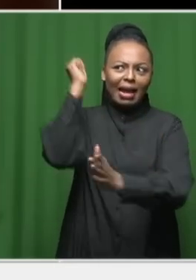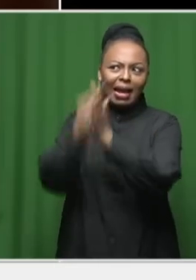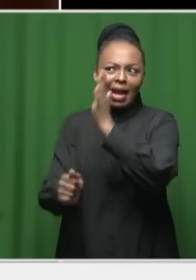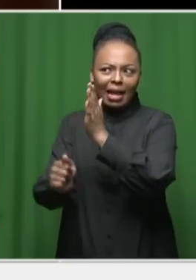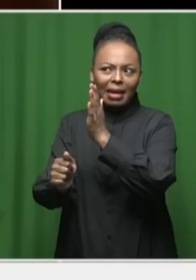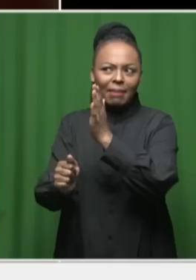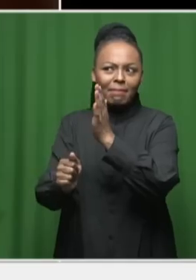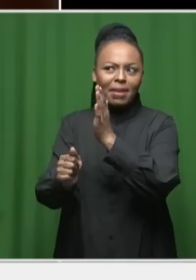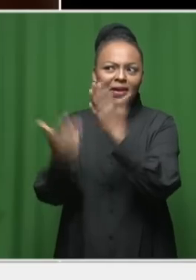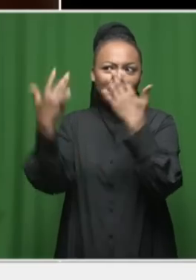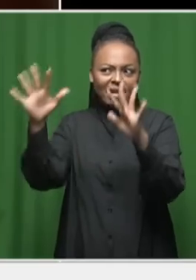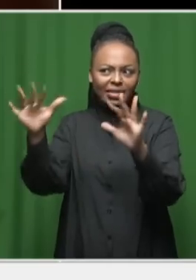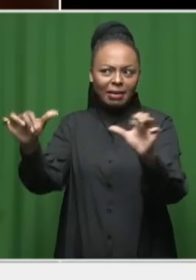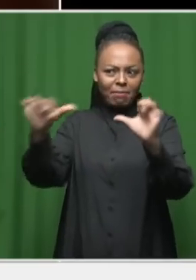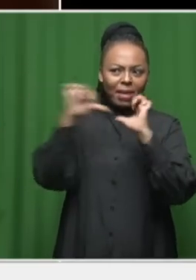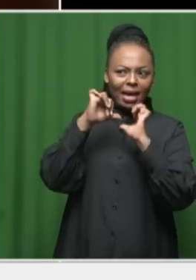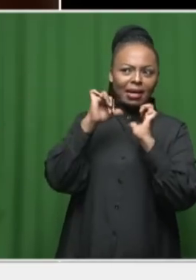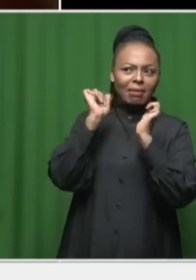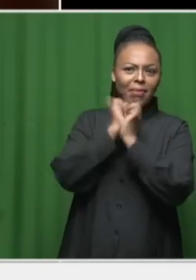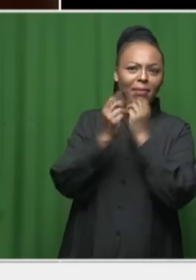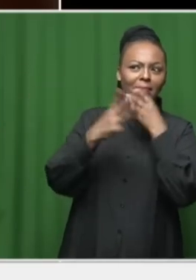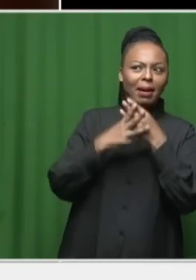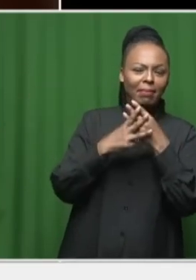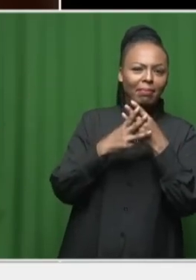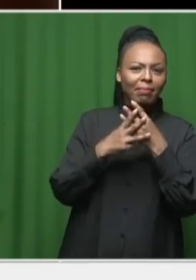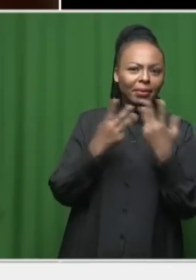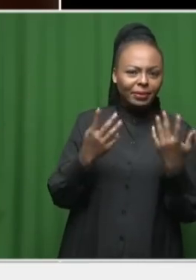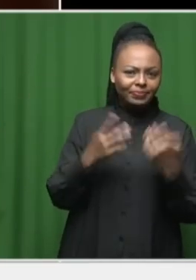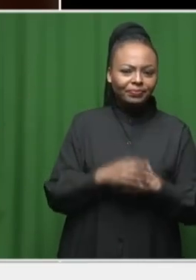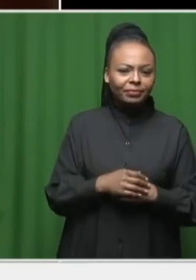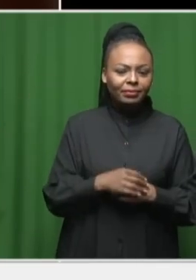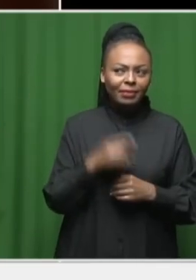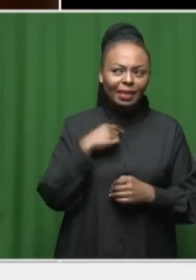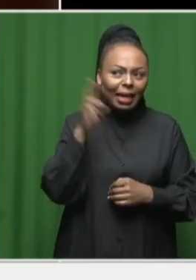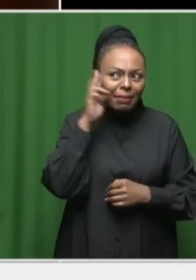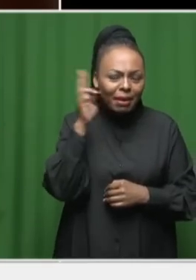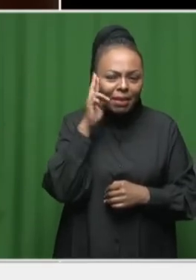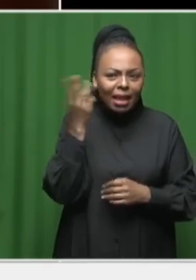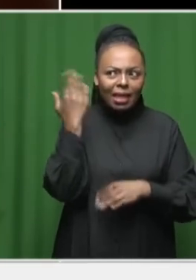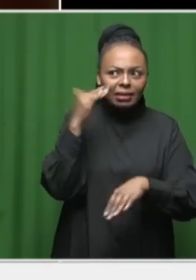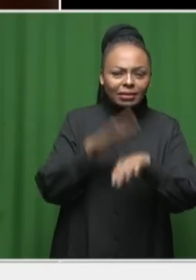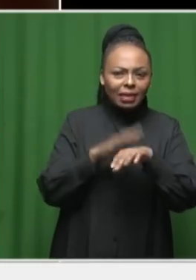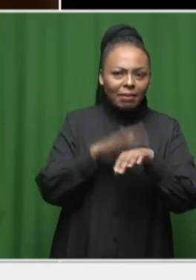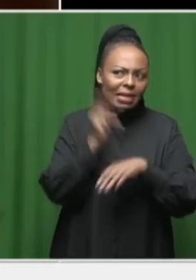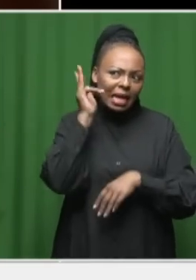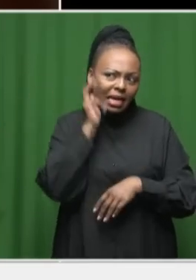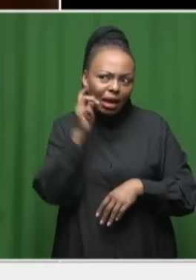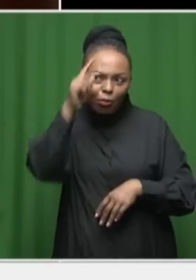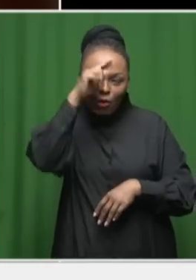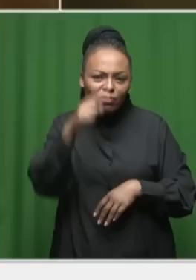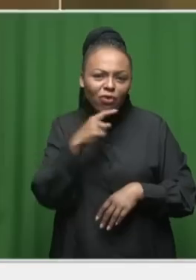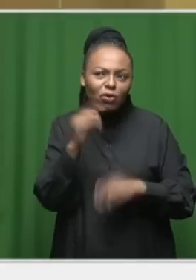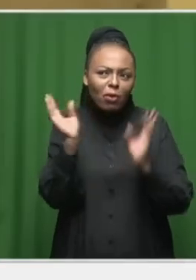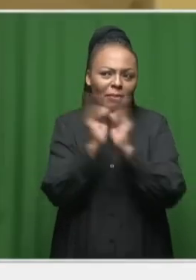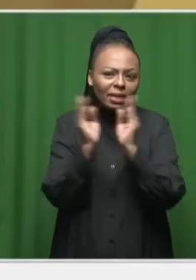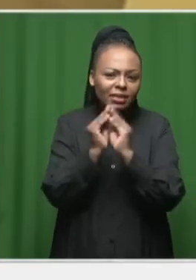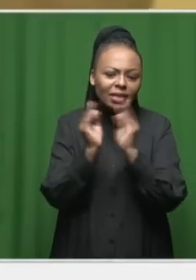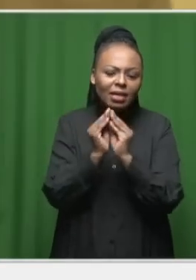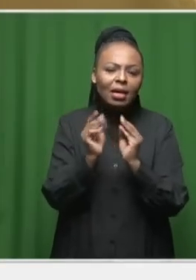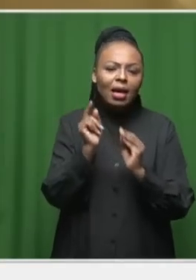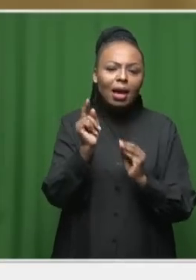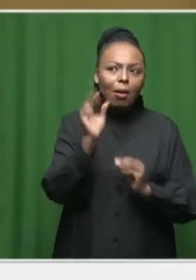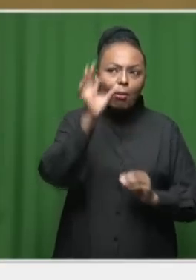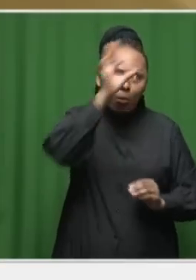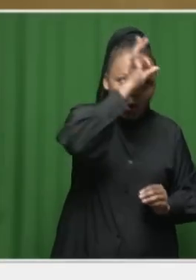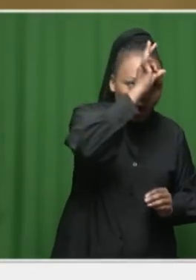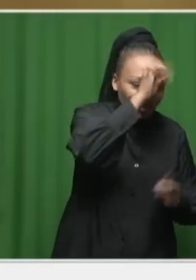Zondo Commission. I remember listening to a portfolio committee briefing once where the police and